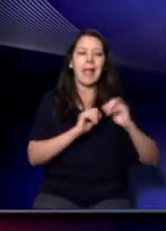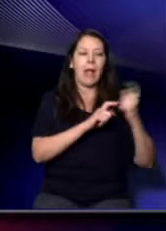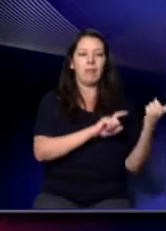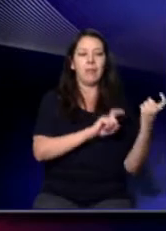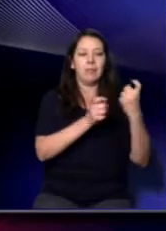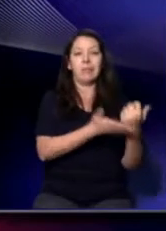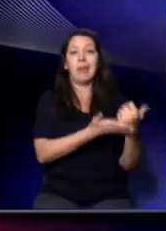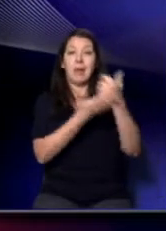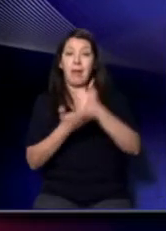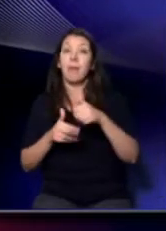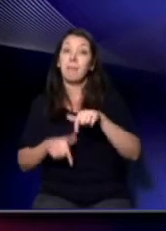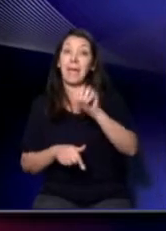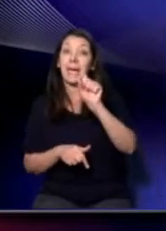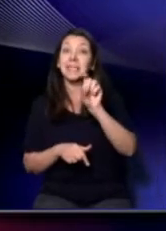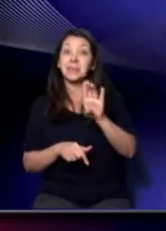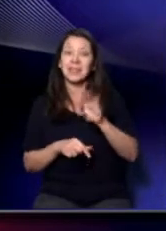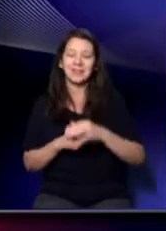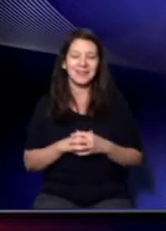Great.